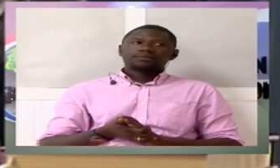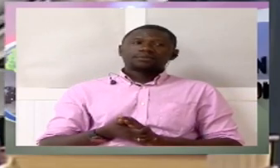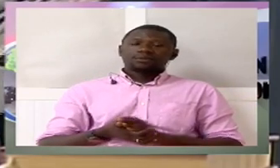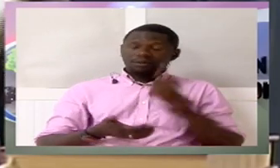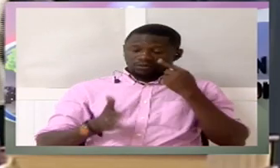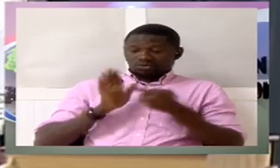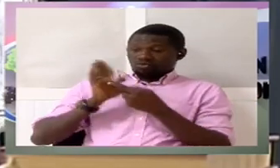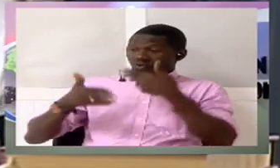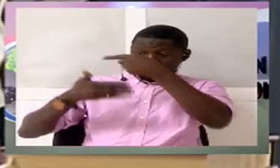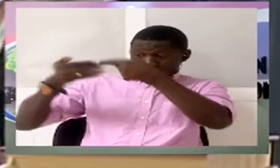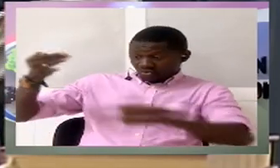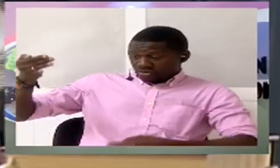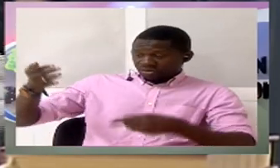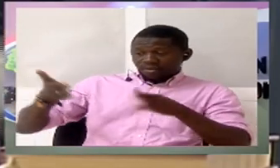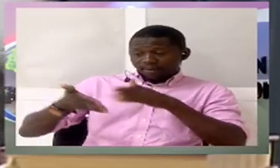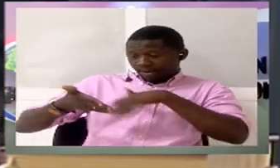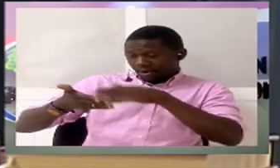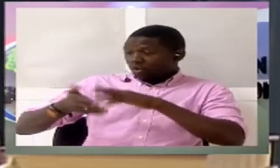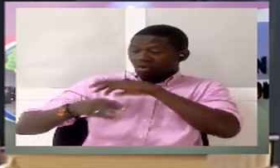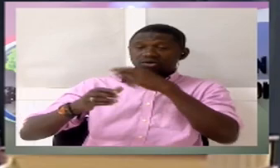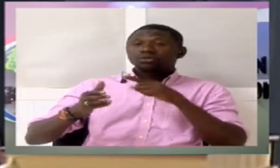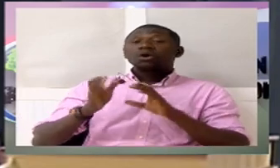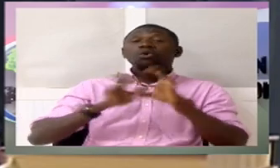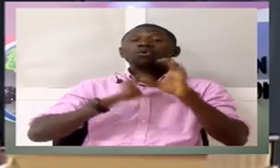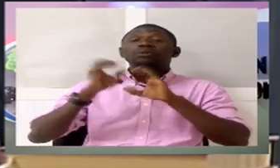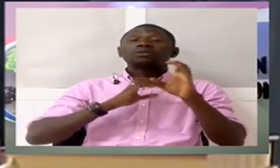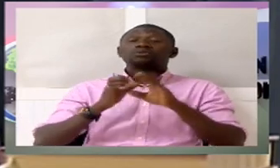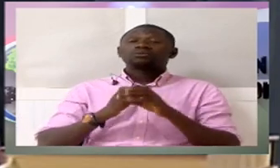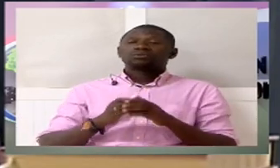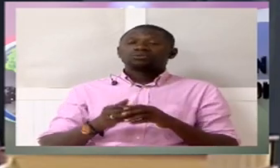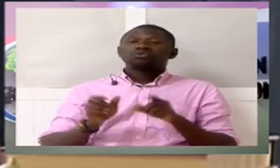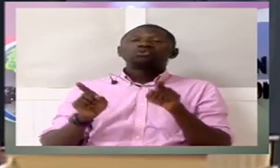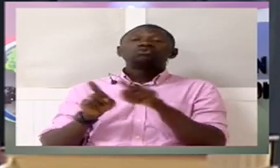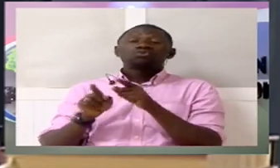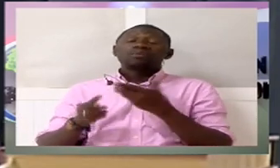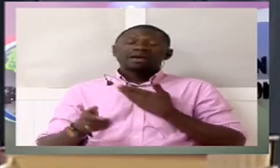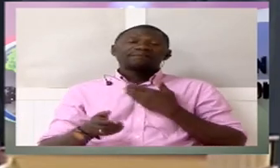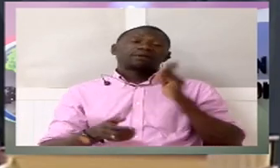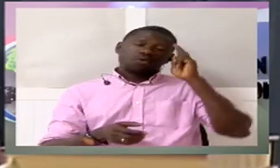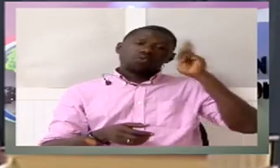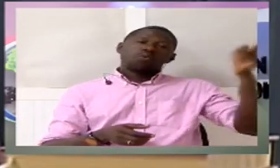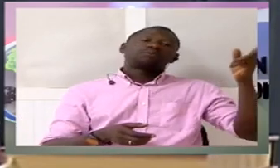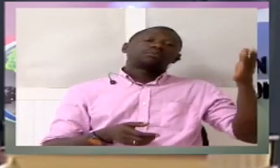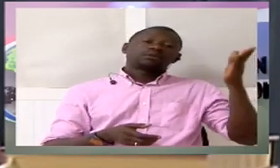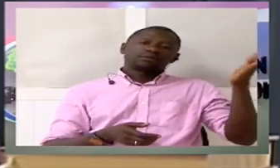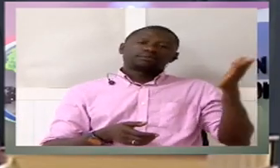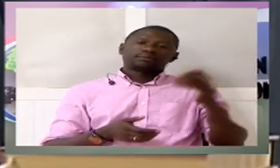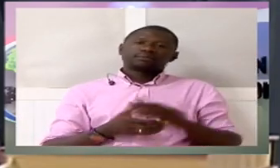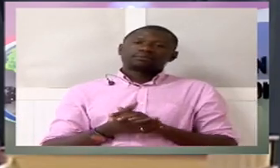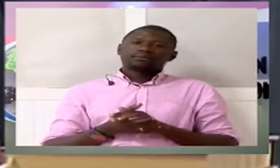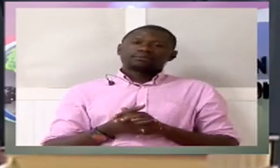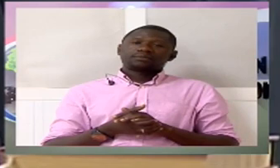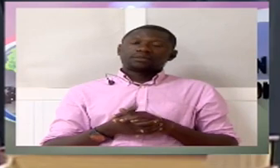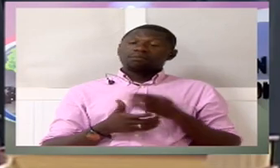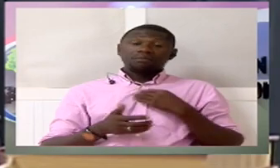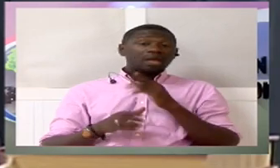wallet. See, all these notes are our communication. Some are there, which are in the home. Man na da